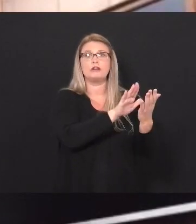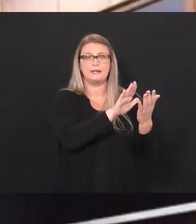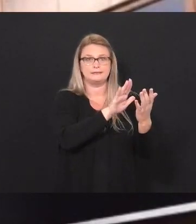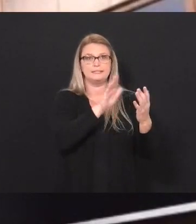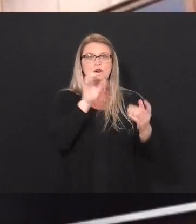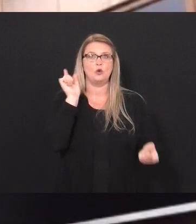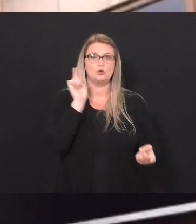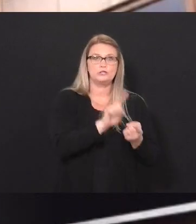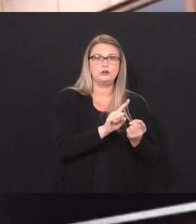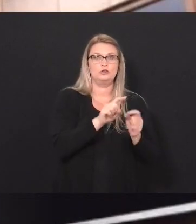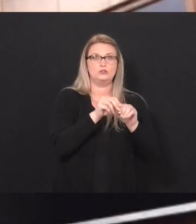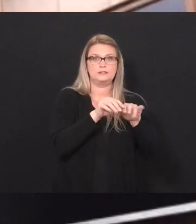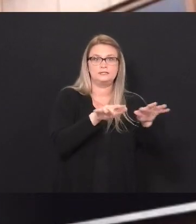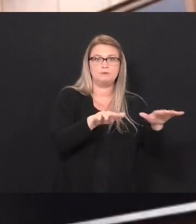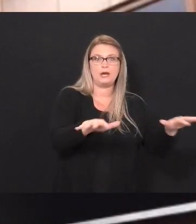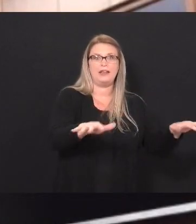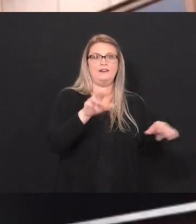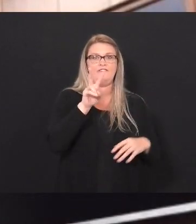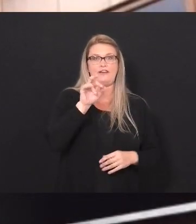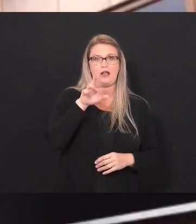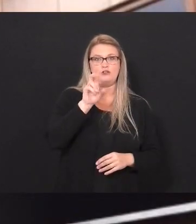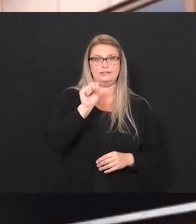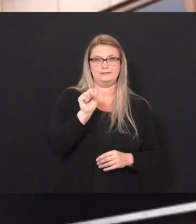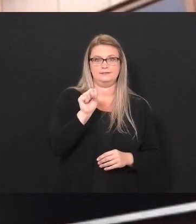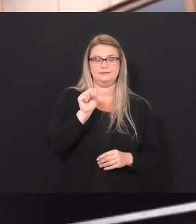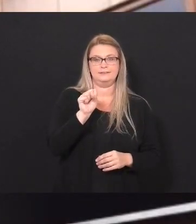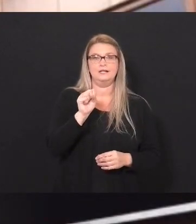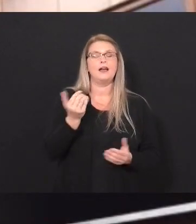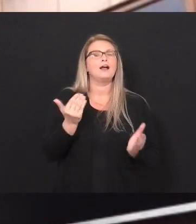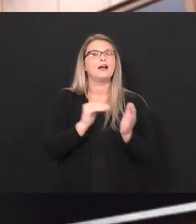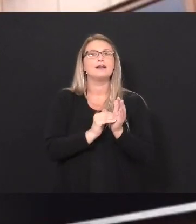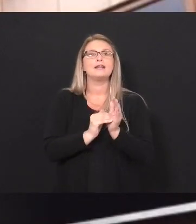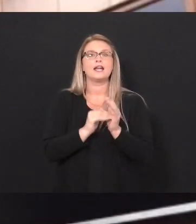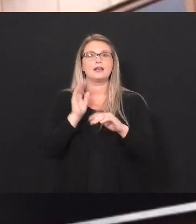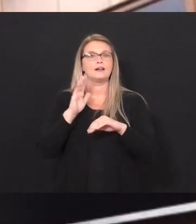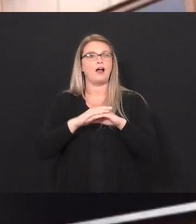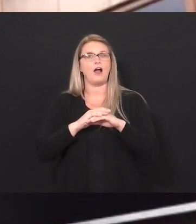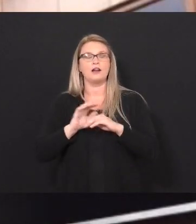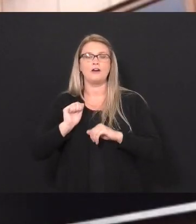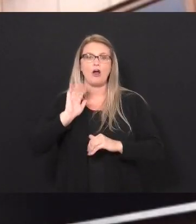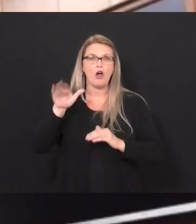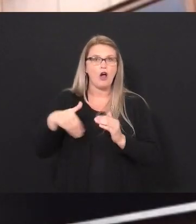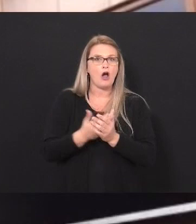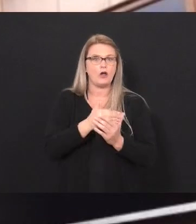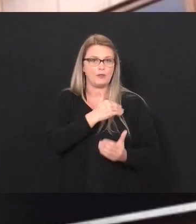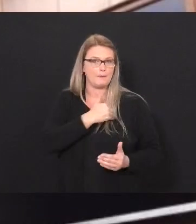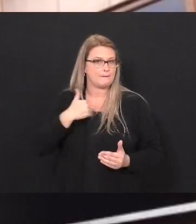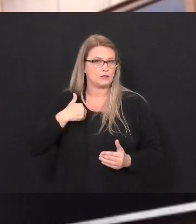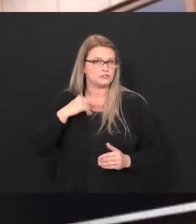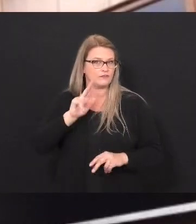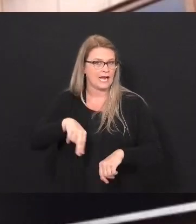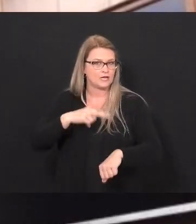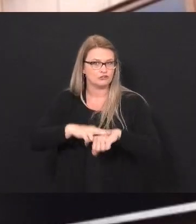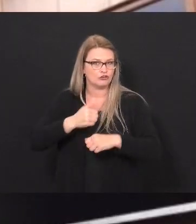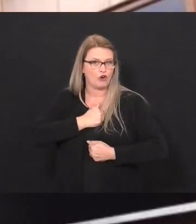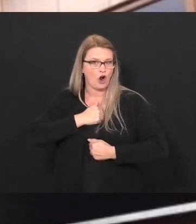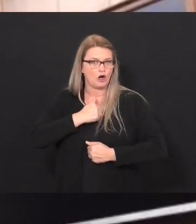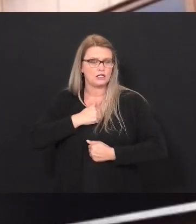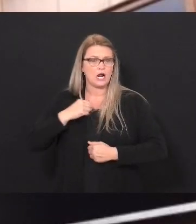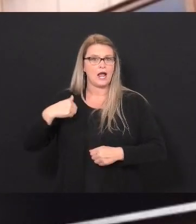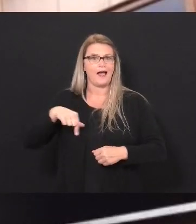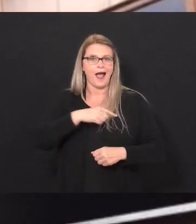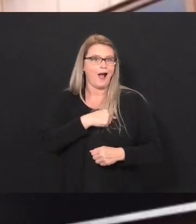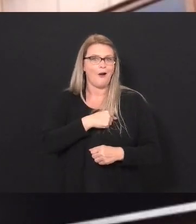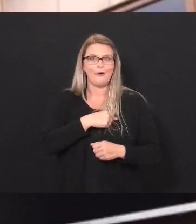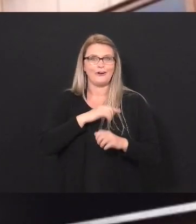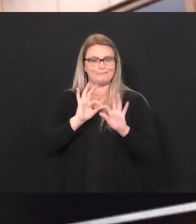the spread of the virus. Again, on behalf of all the members of the National Guard, our brothers and sisters